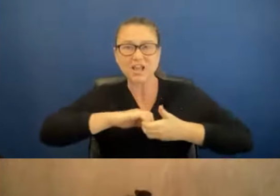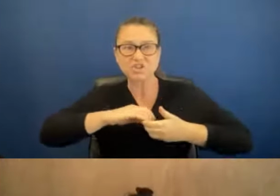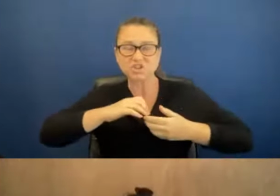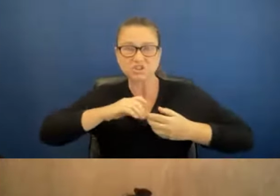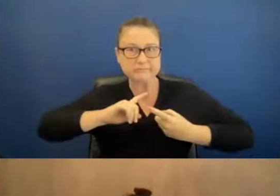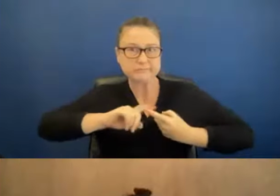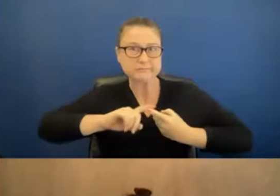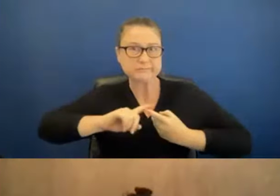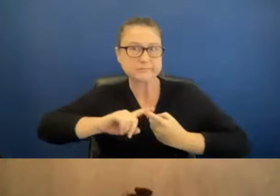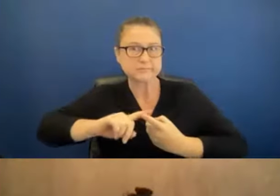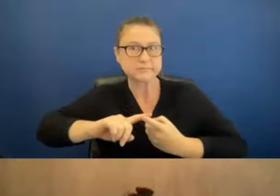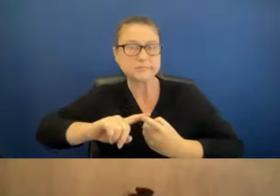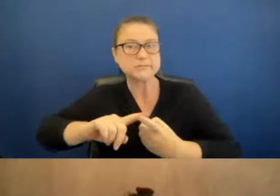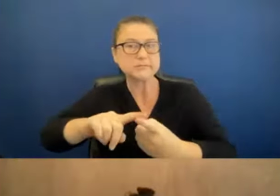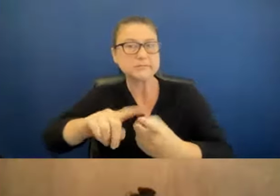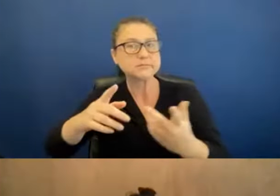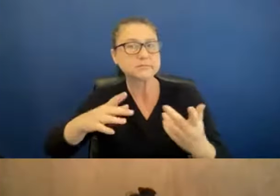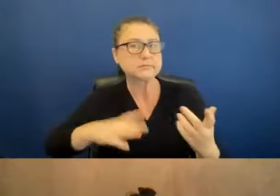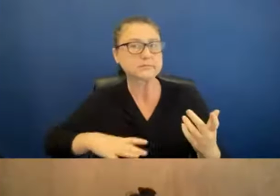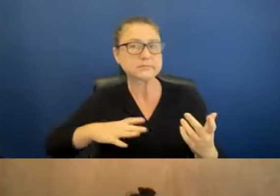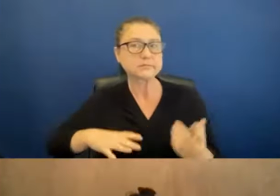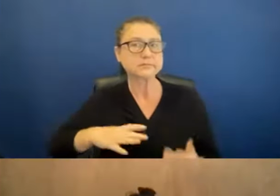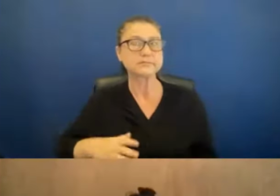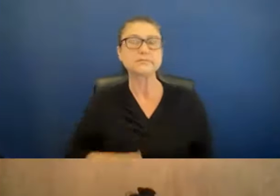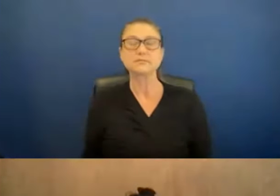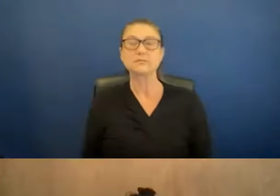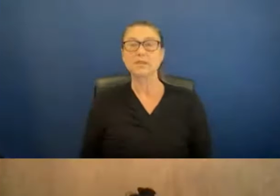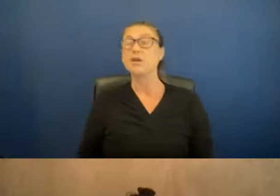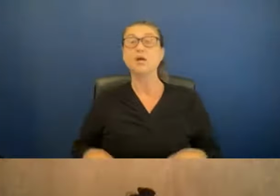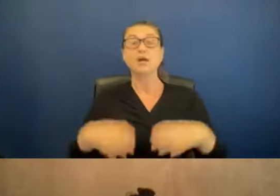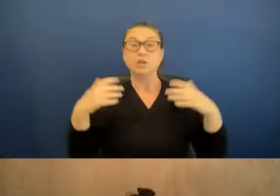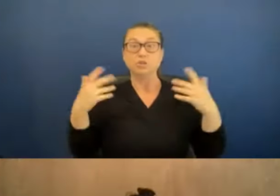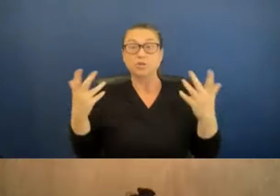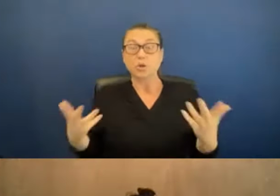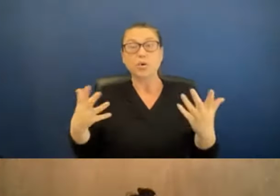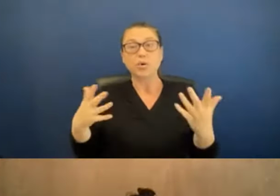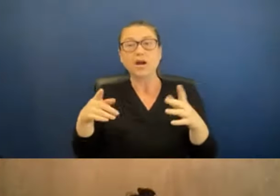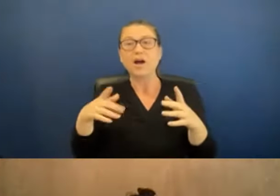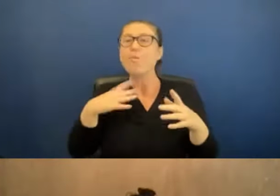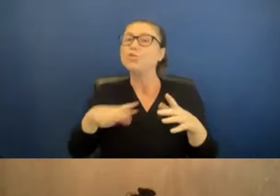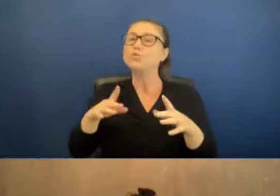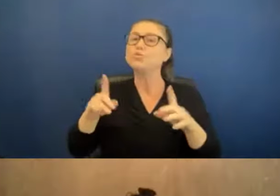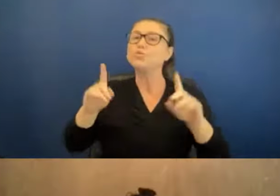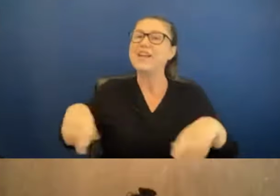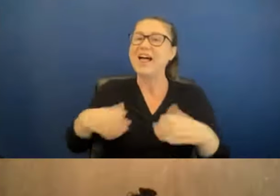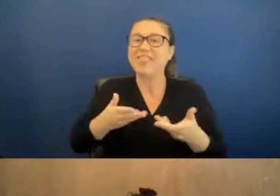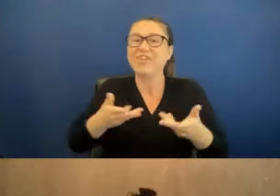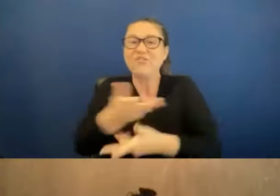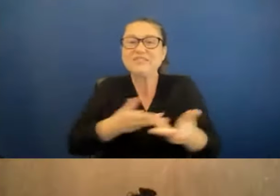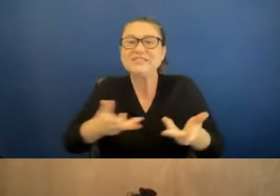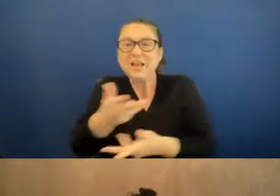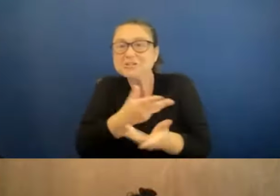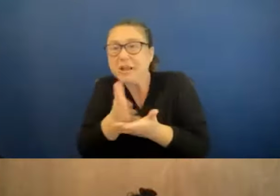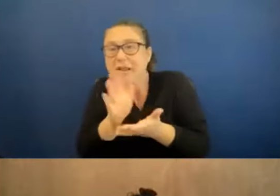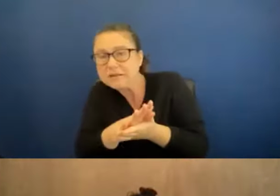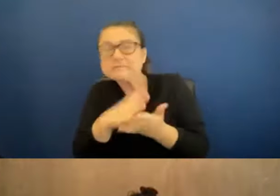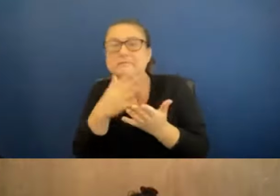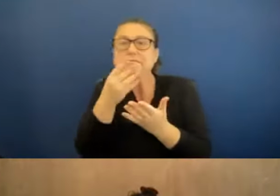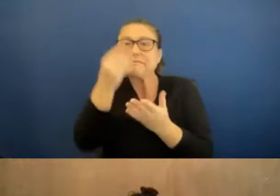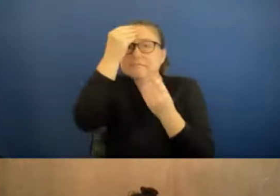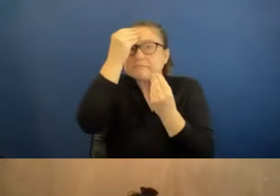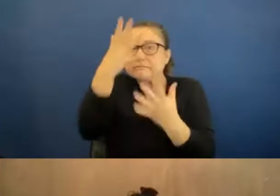sort of all have to work towards together. Um, so I just wanted to also like open the conversation, guess, by giving a little bit of context